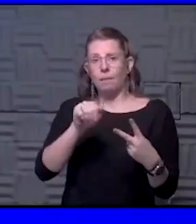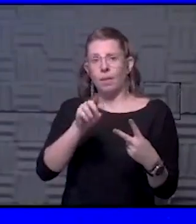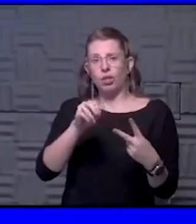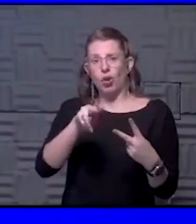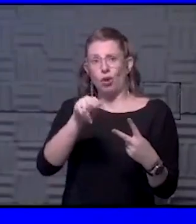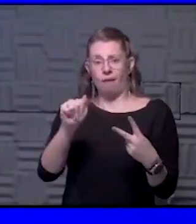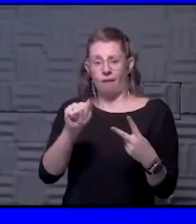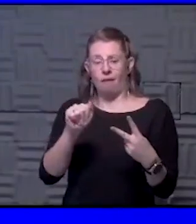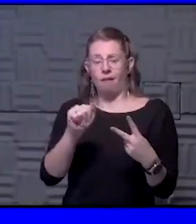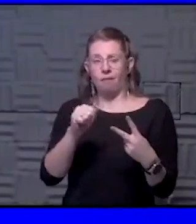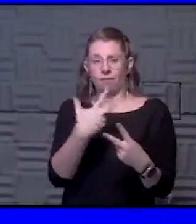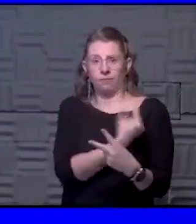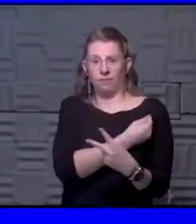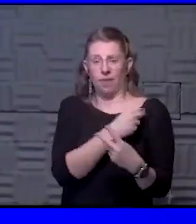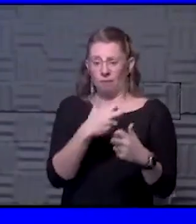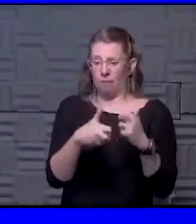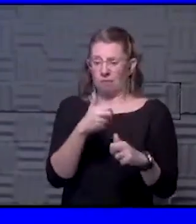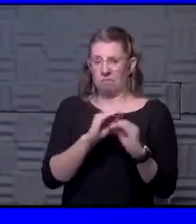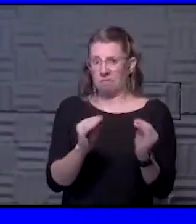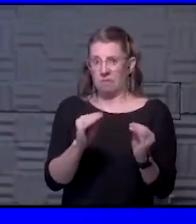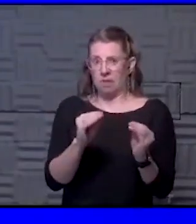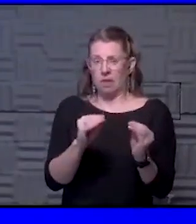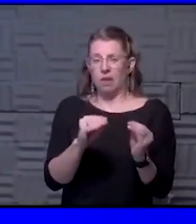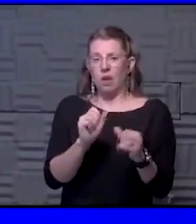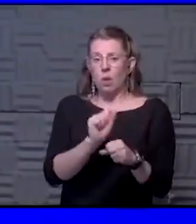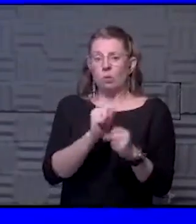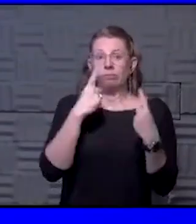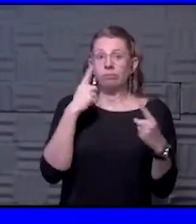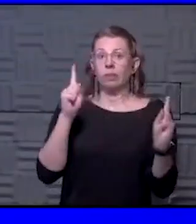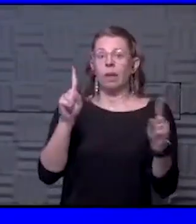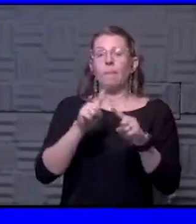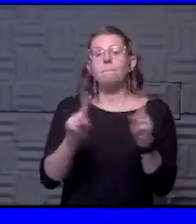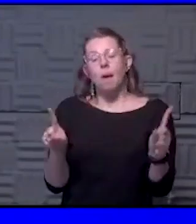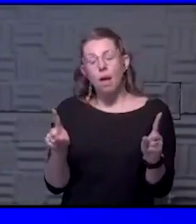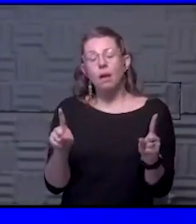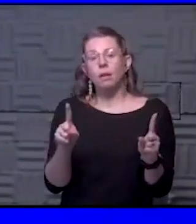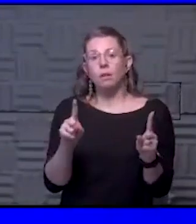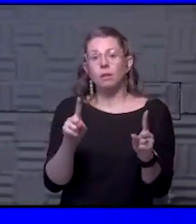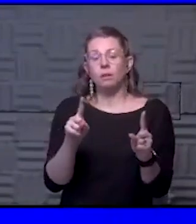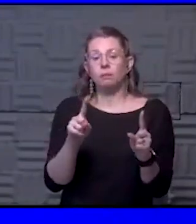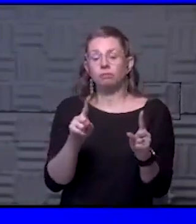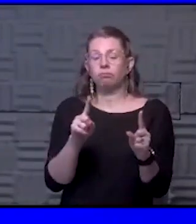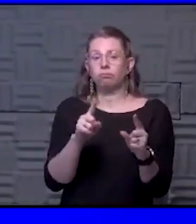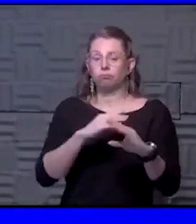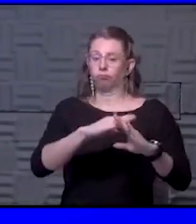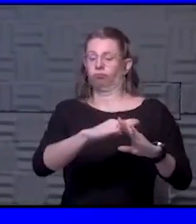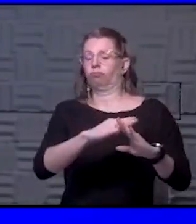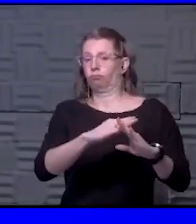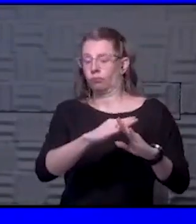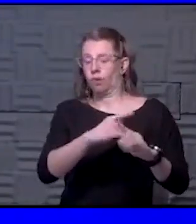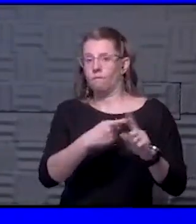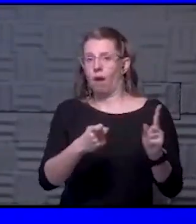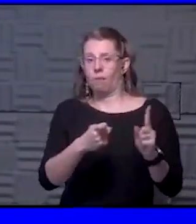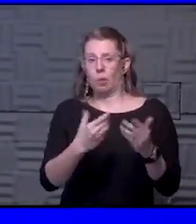problem. They may not work quite as well, but they still work quite very well against those variants. But there is that concern